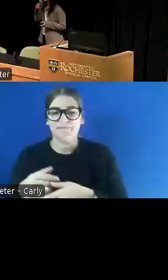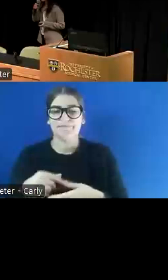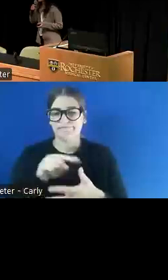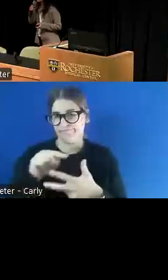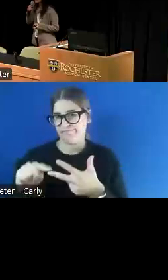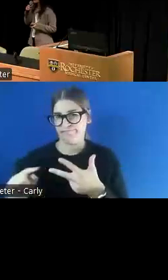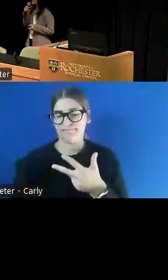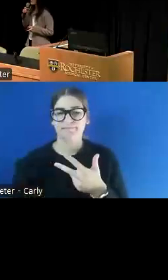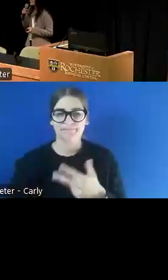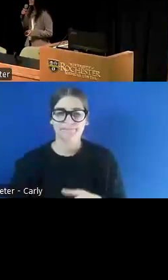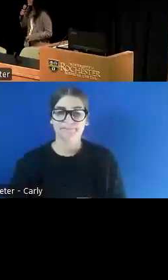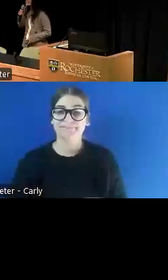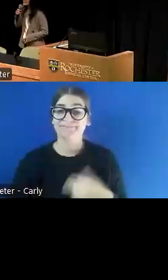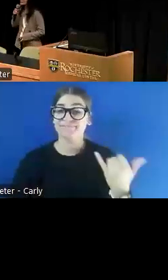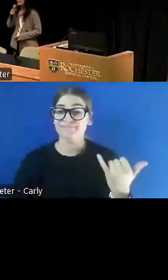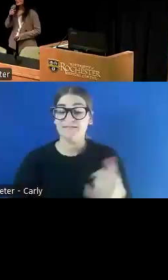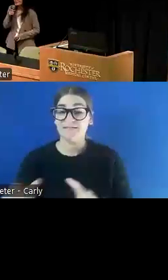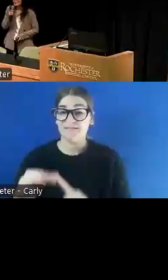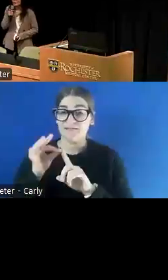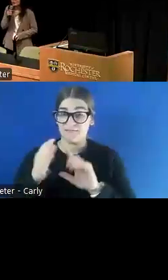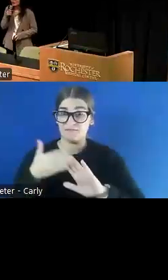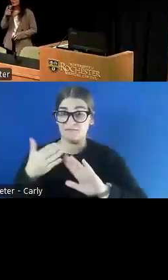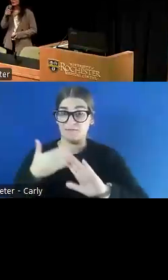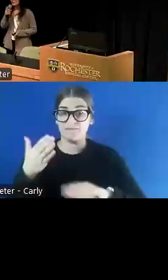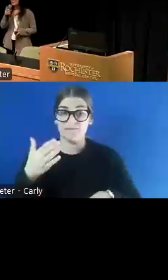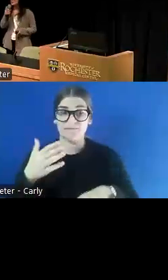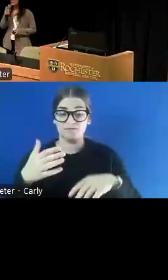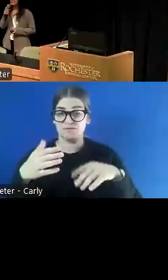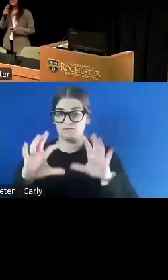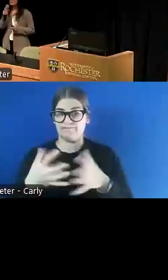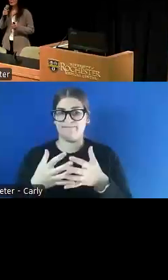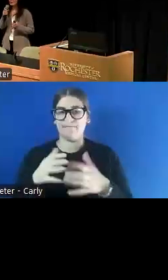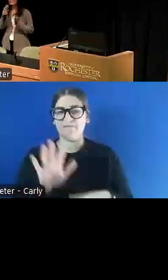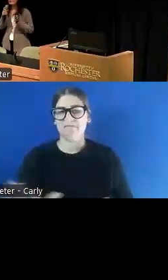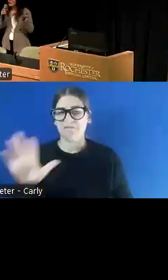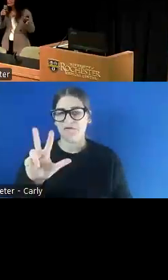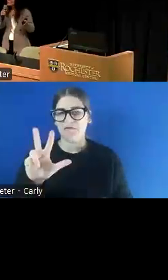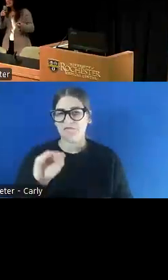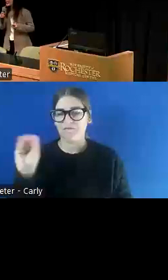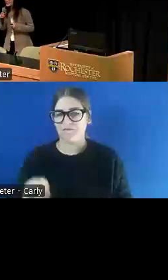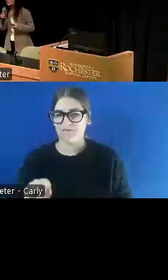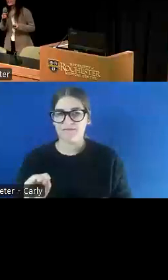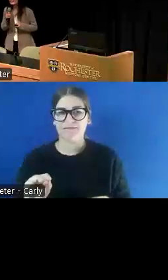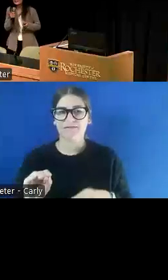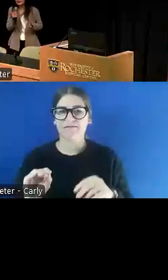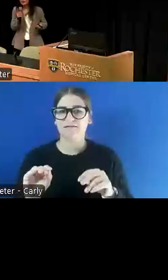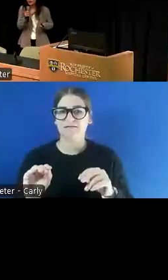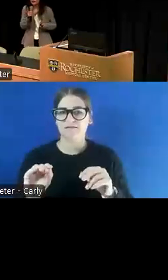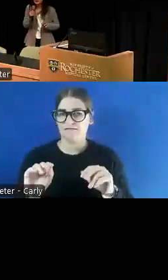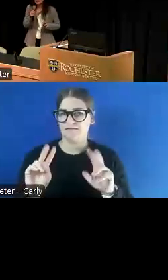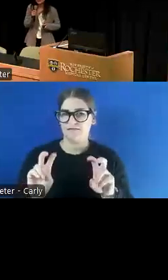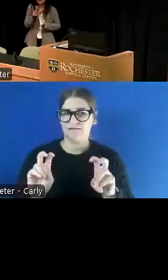more background on the Special Operation Forces. So they're about 3% of SOF members in the